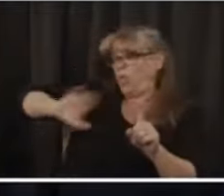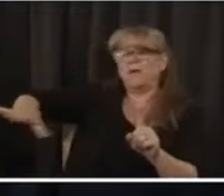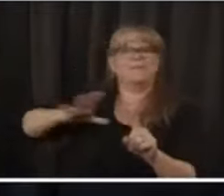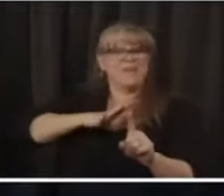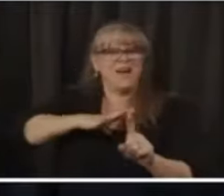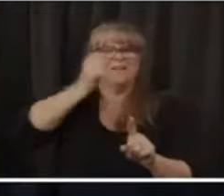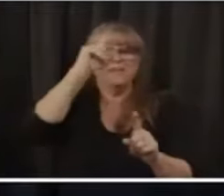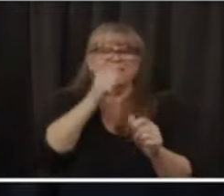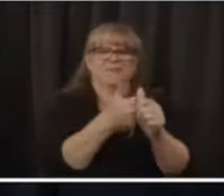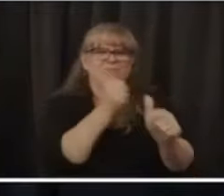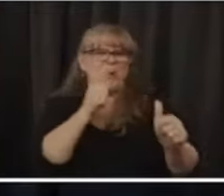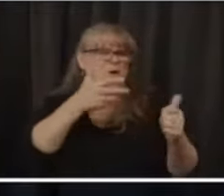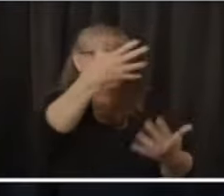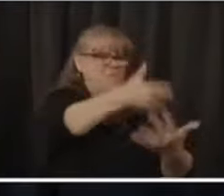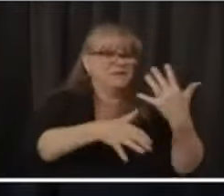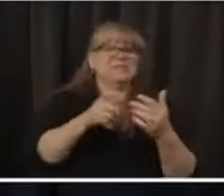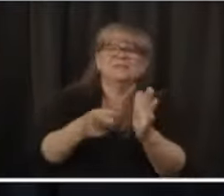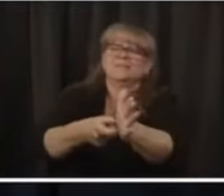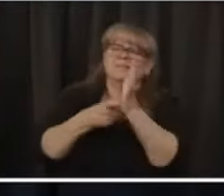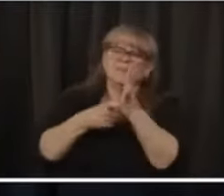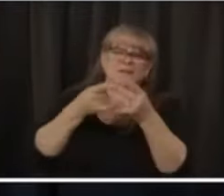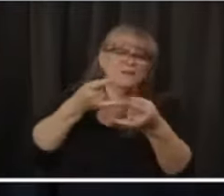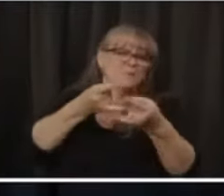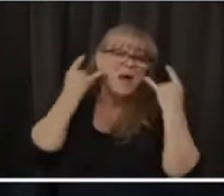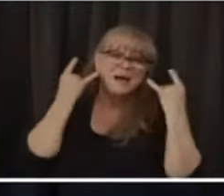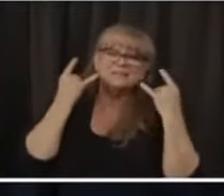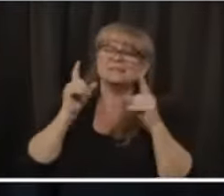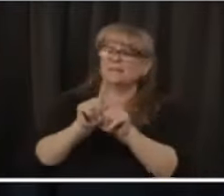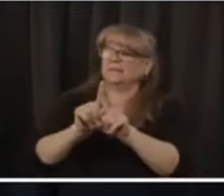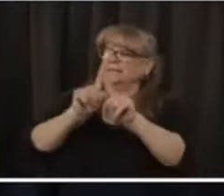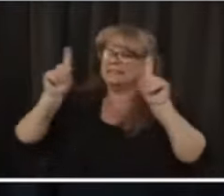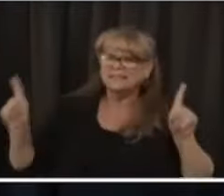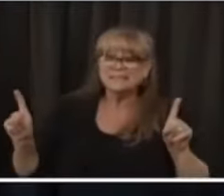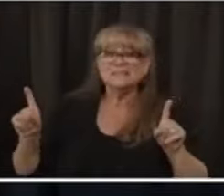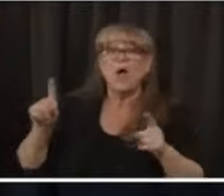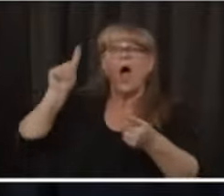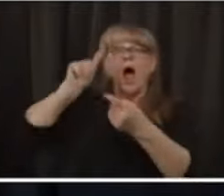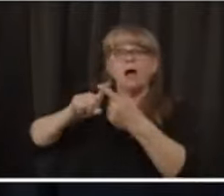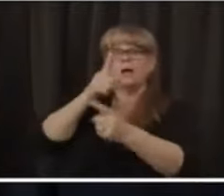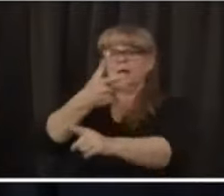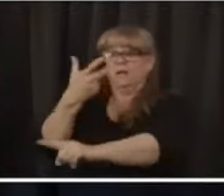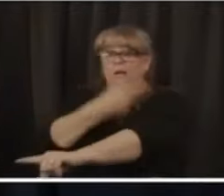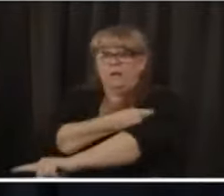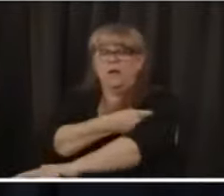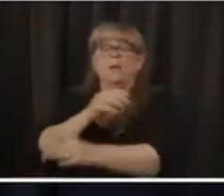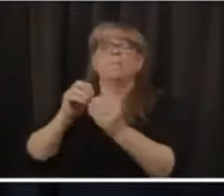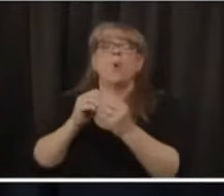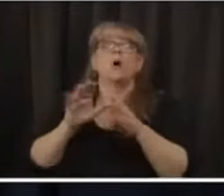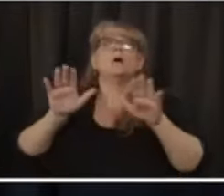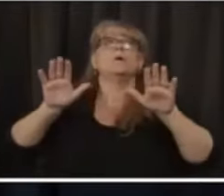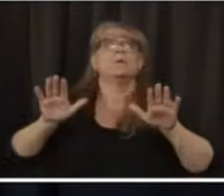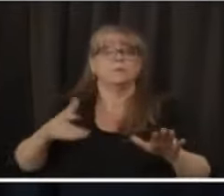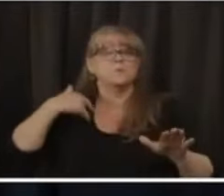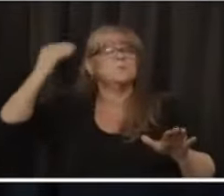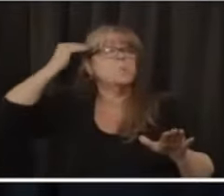others. If you are, you can certainly breathe easier. More and more Coloradans are getting vaccinated every